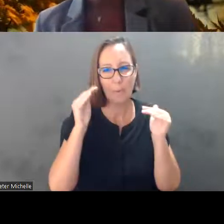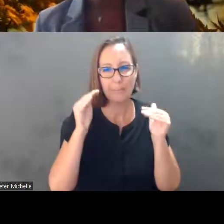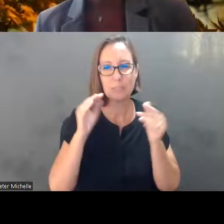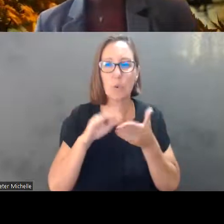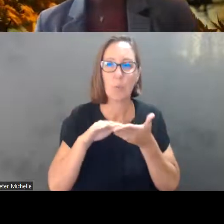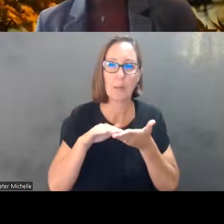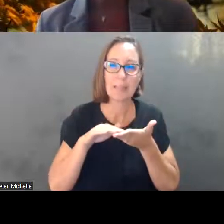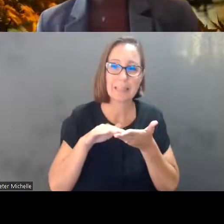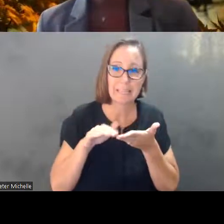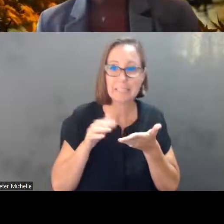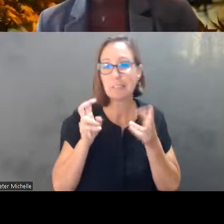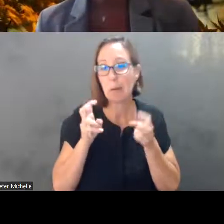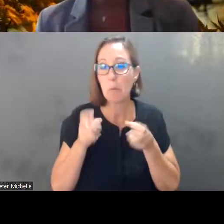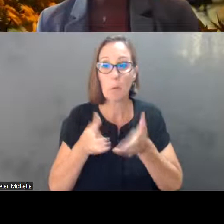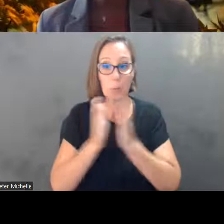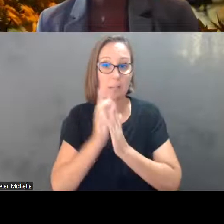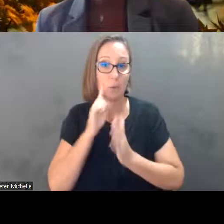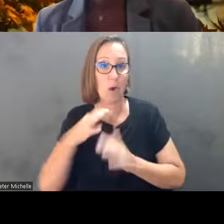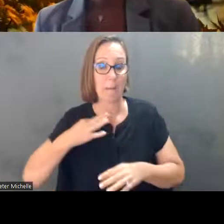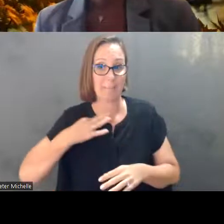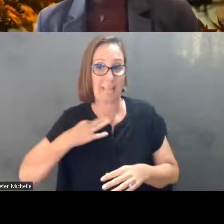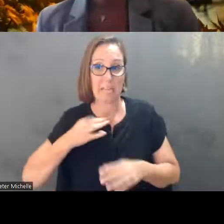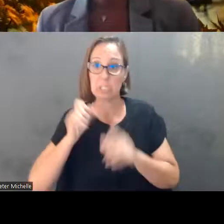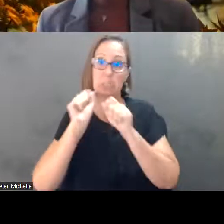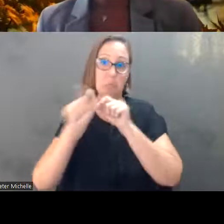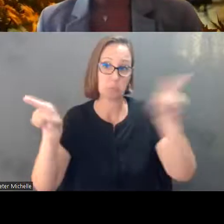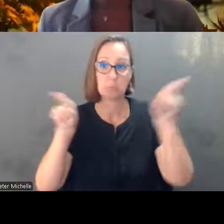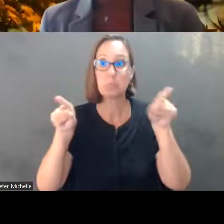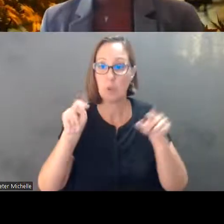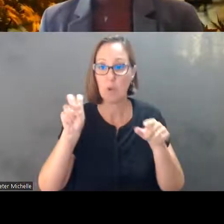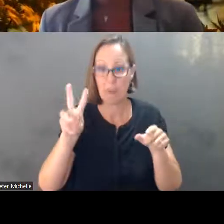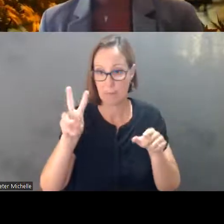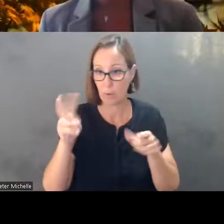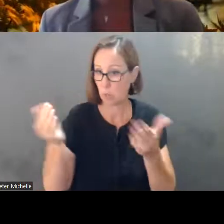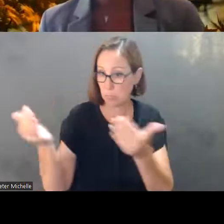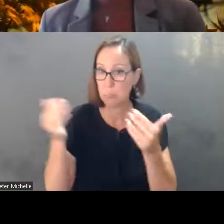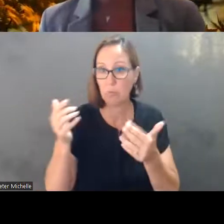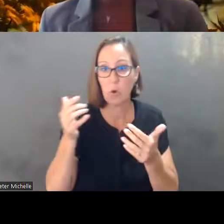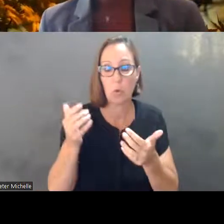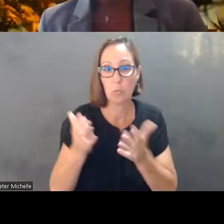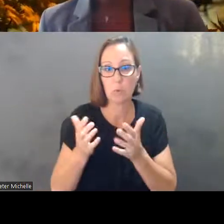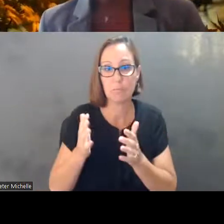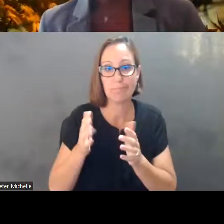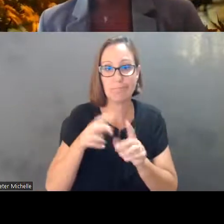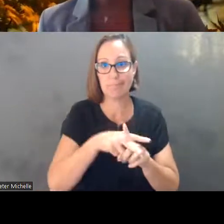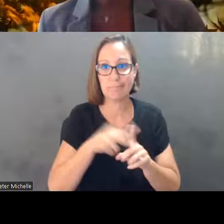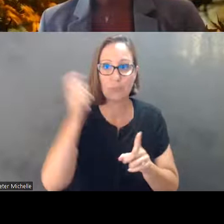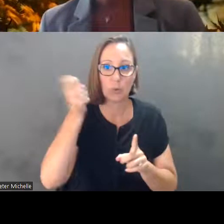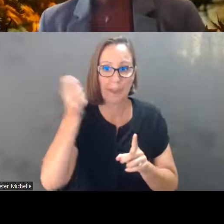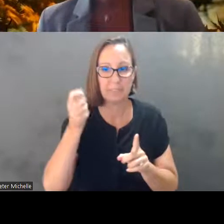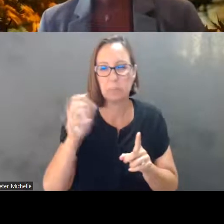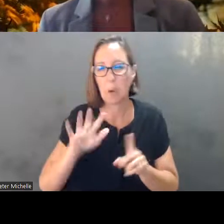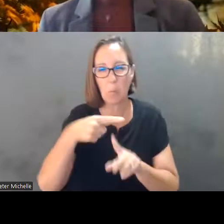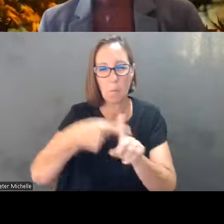for applications for the Innovation Fund in November, so about a month from now. And